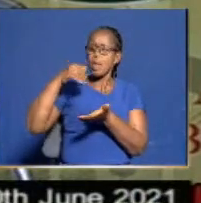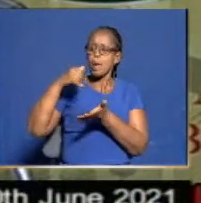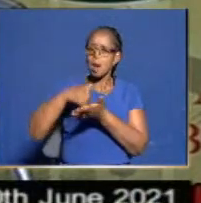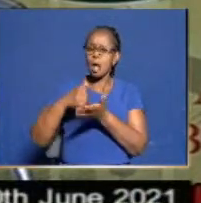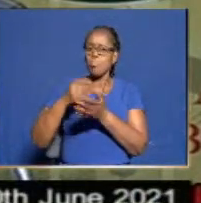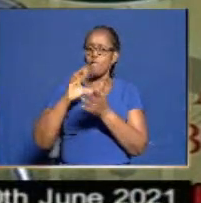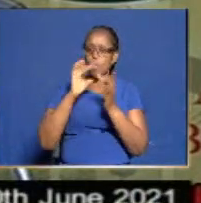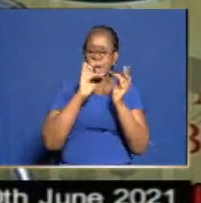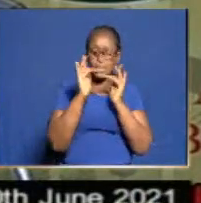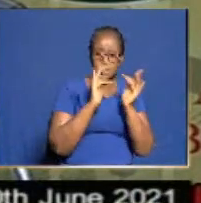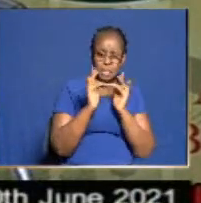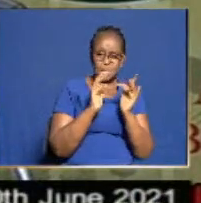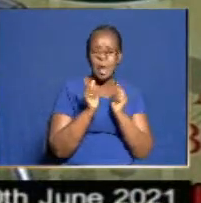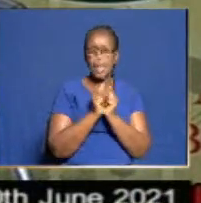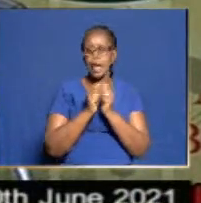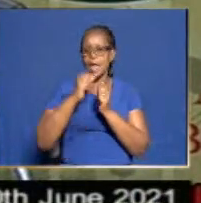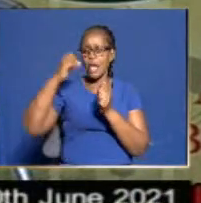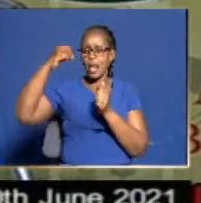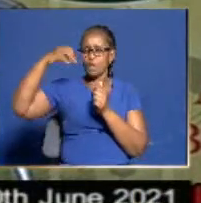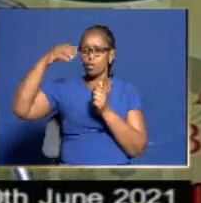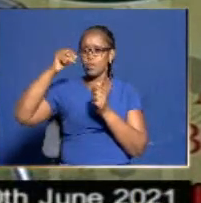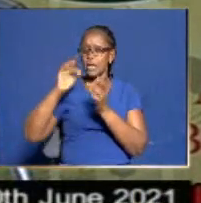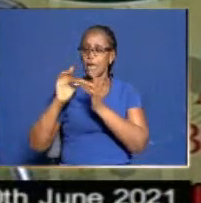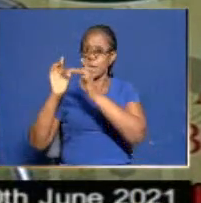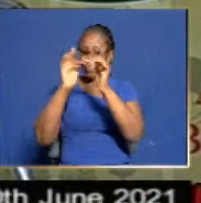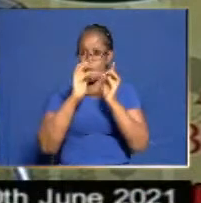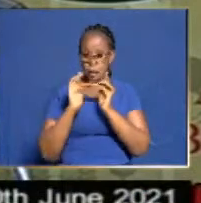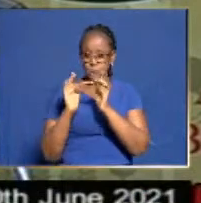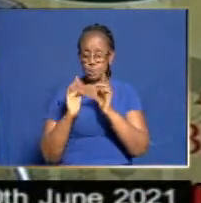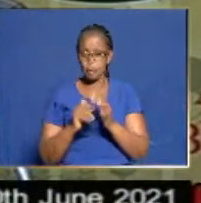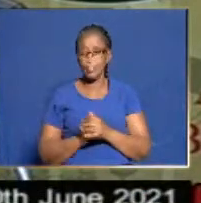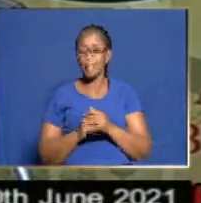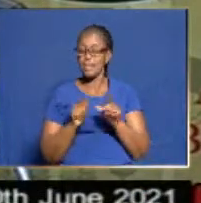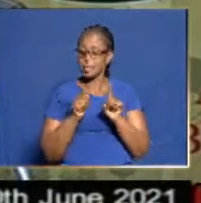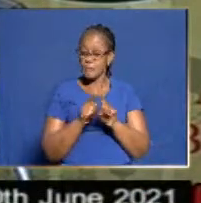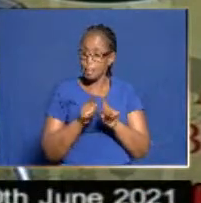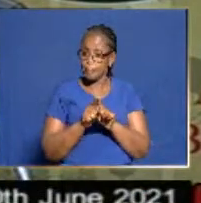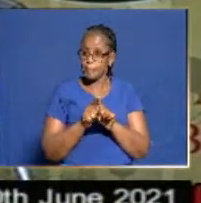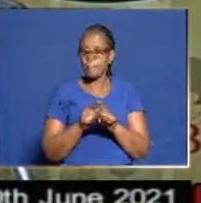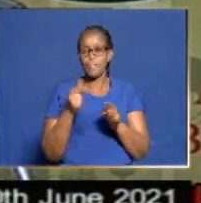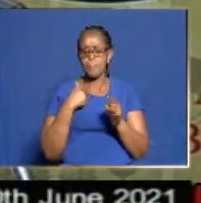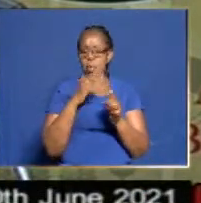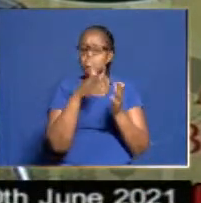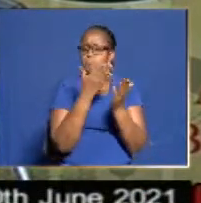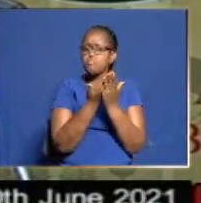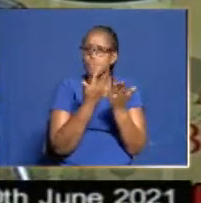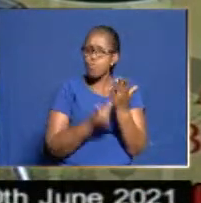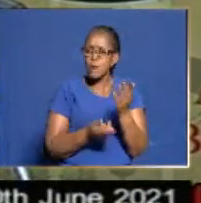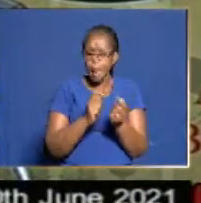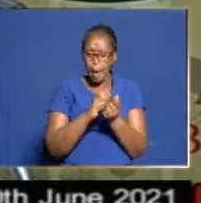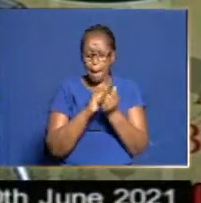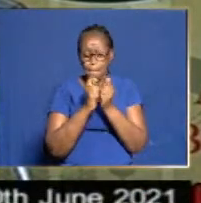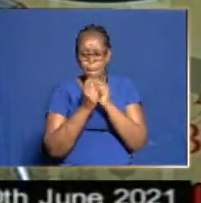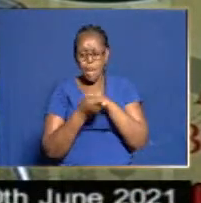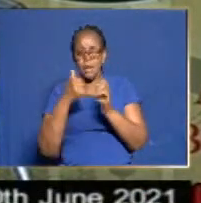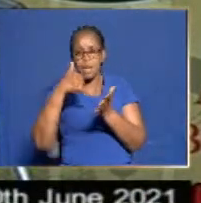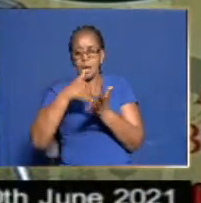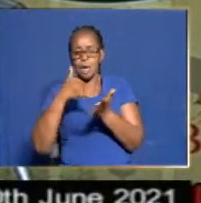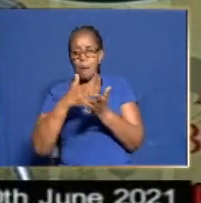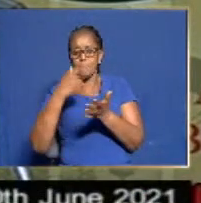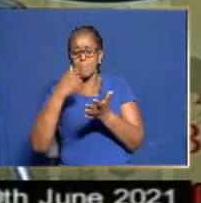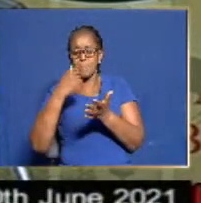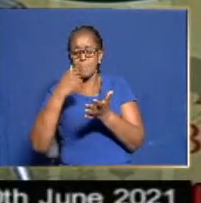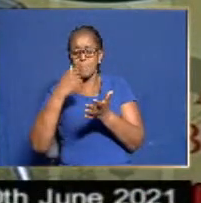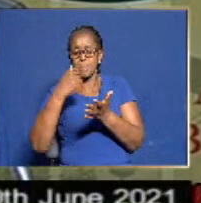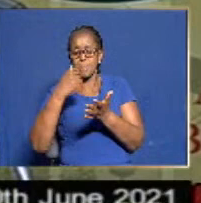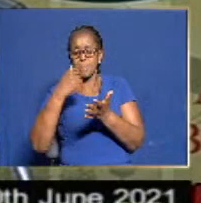internet and electronic networks. Further, I propose to amend the Income Tax Act to